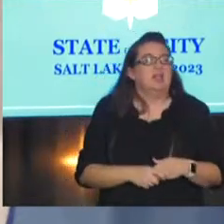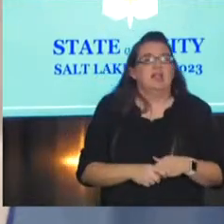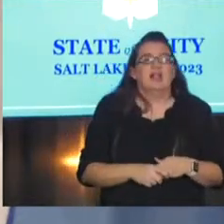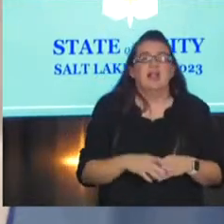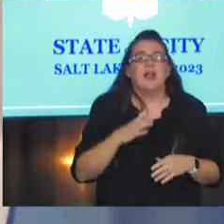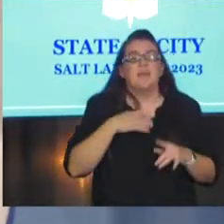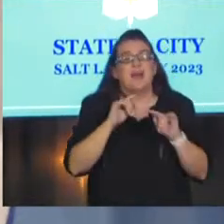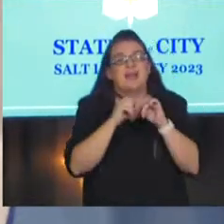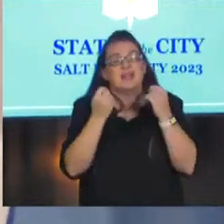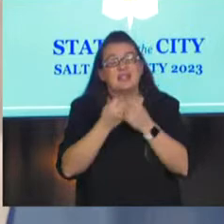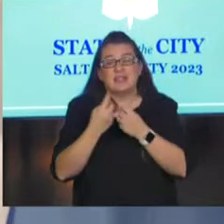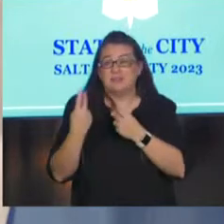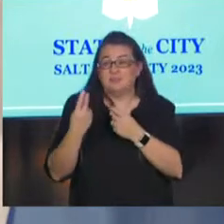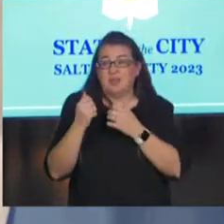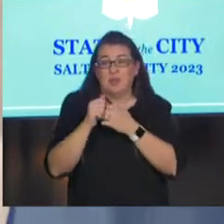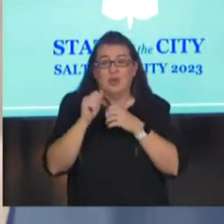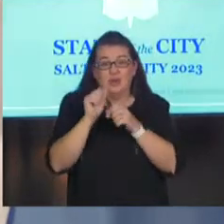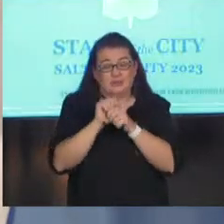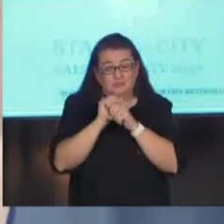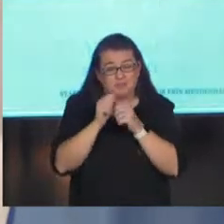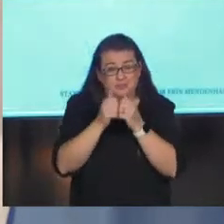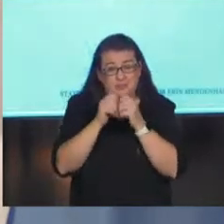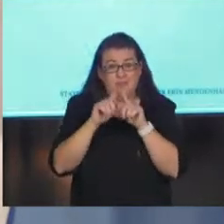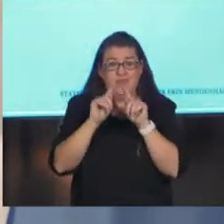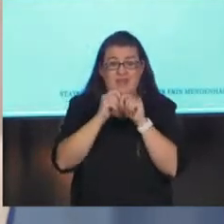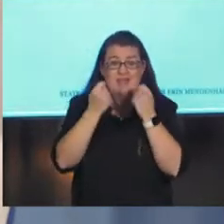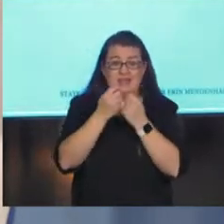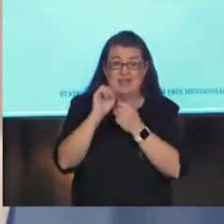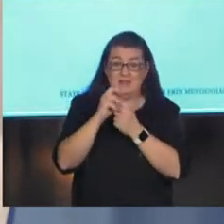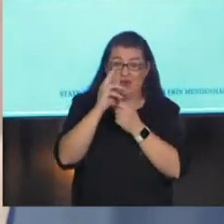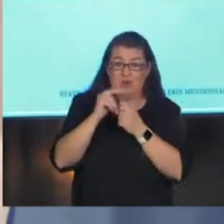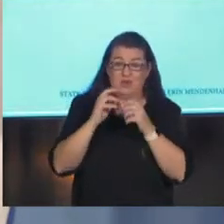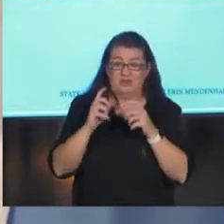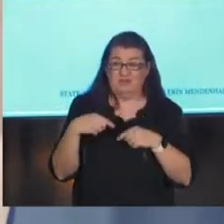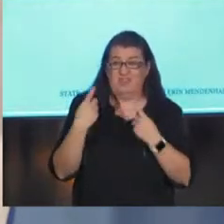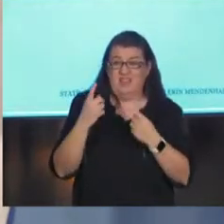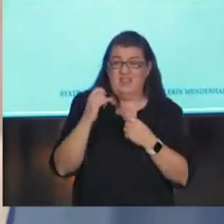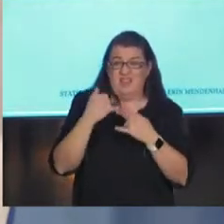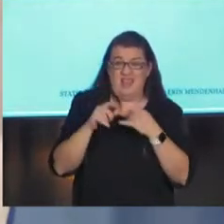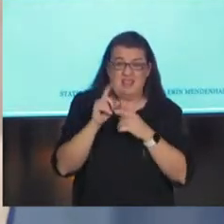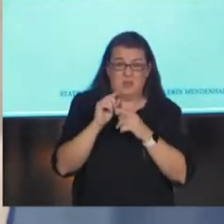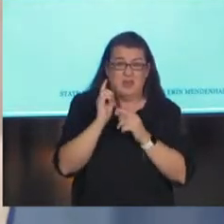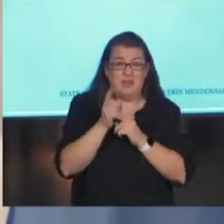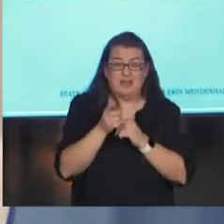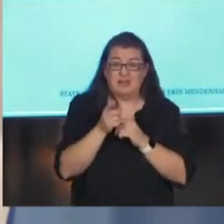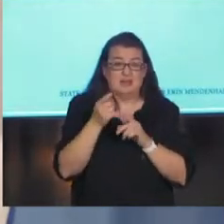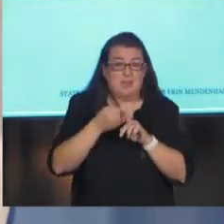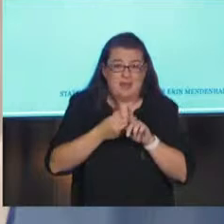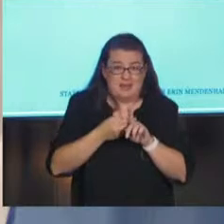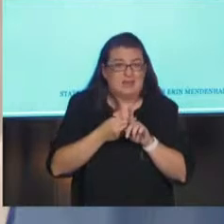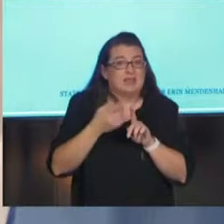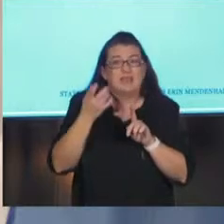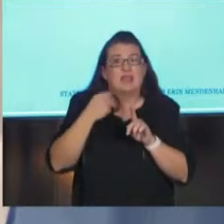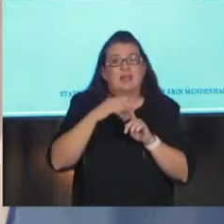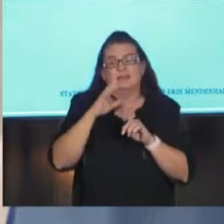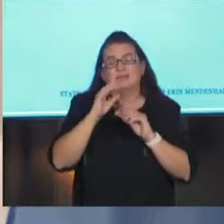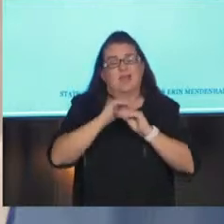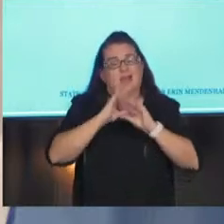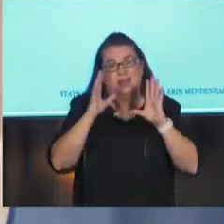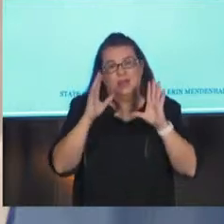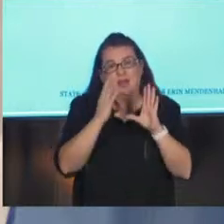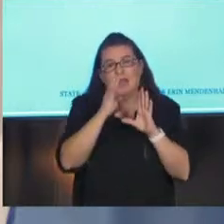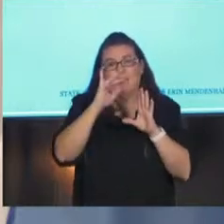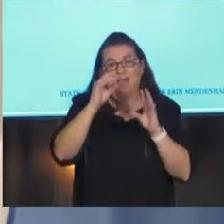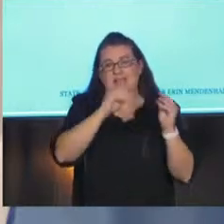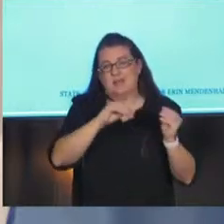My team and I worked closely with the team's owner over the last 20 months, but it became clear that the bees anchoring their